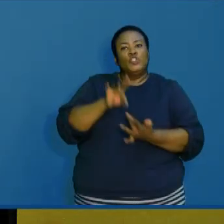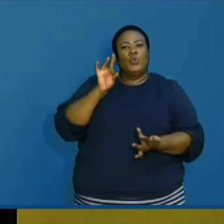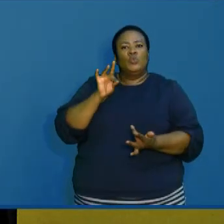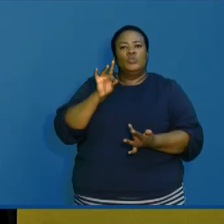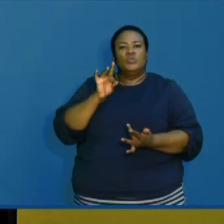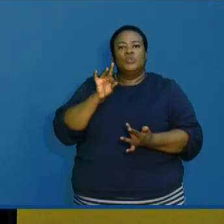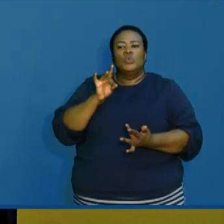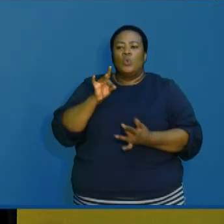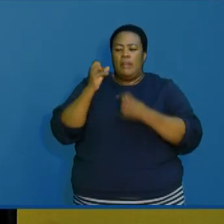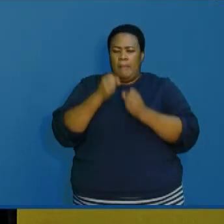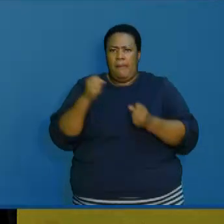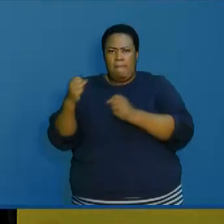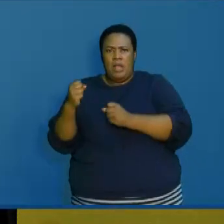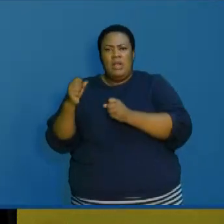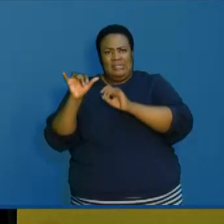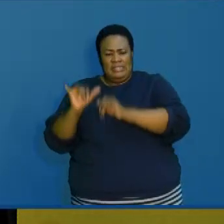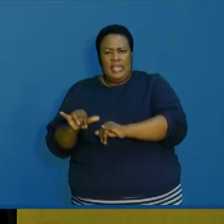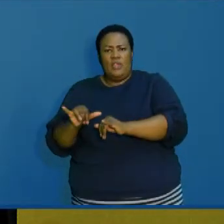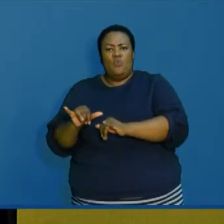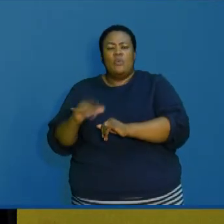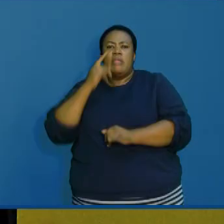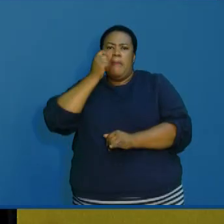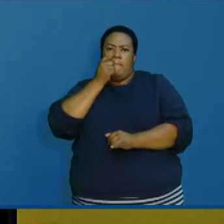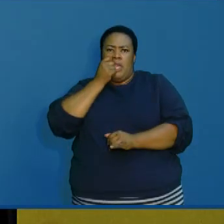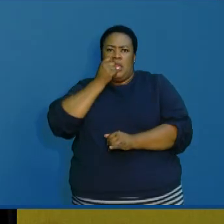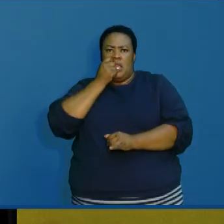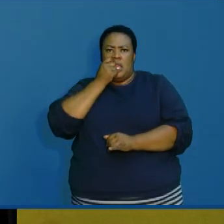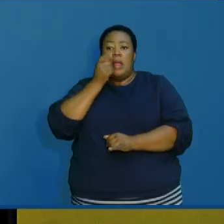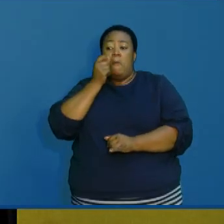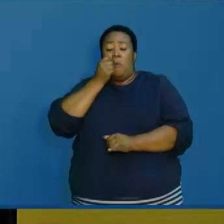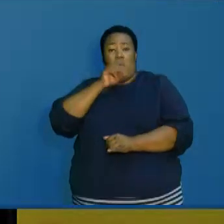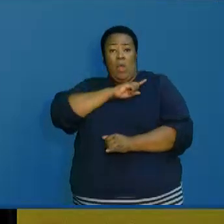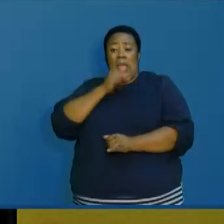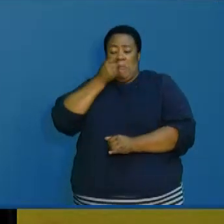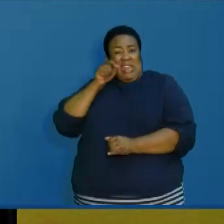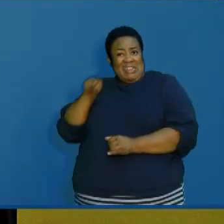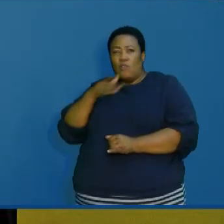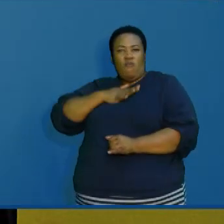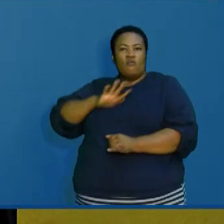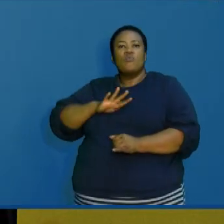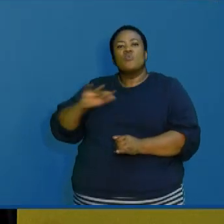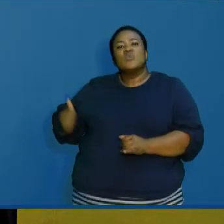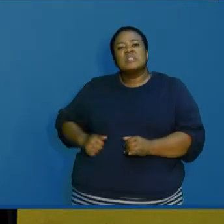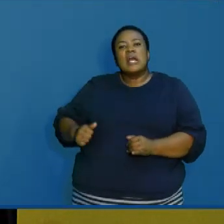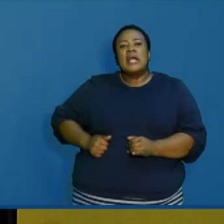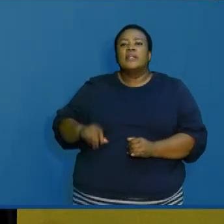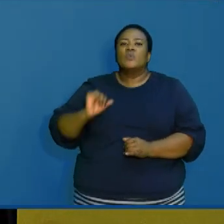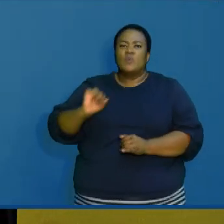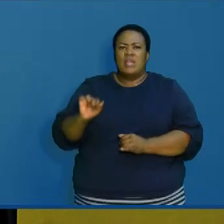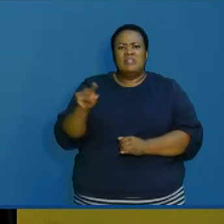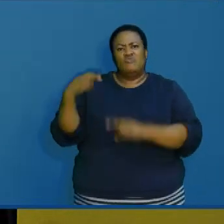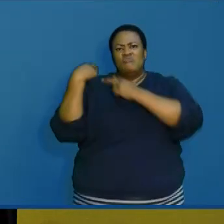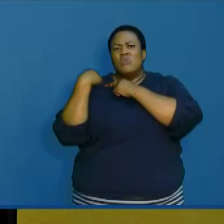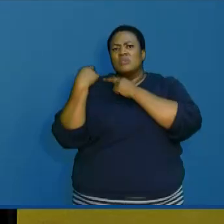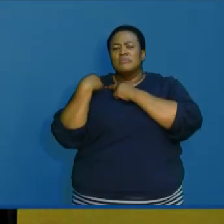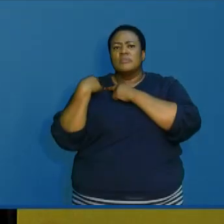with a man who doesn't want her son. She was irresponsible because she